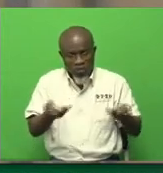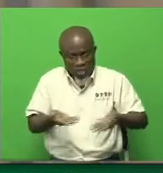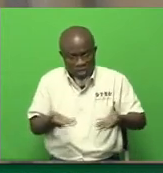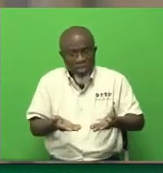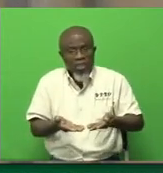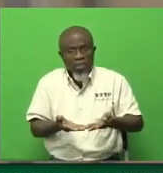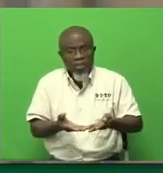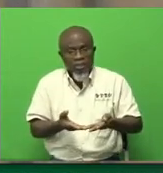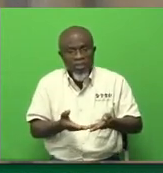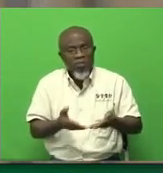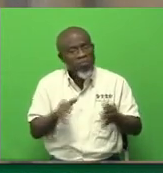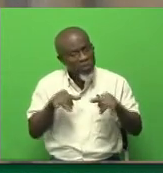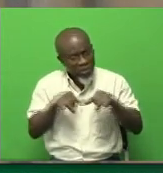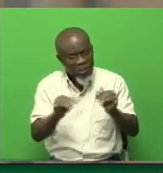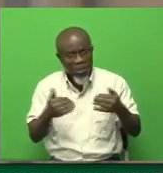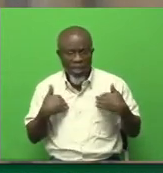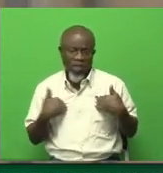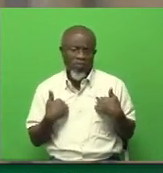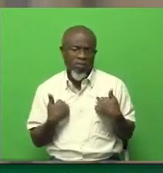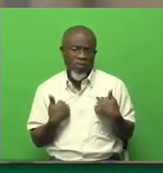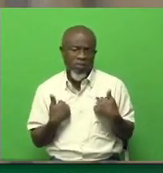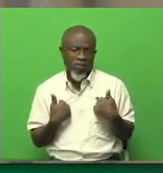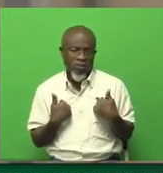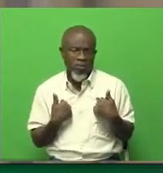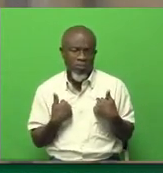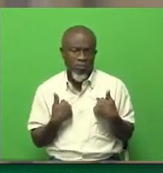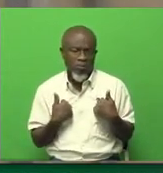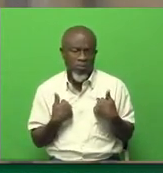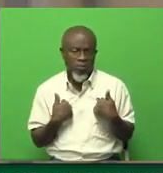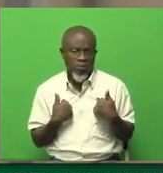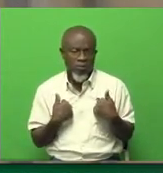and Tobago is still there for you